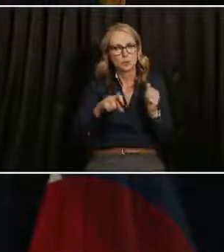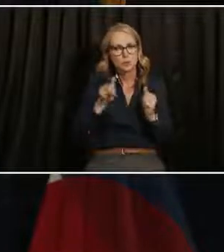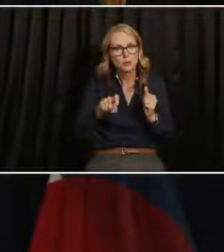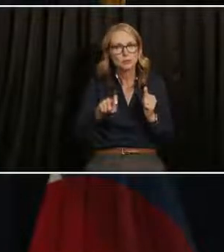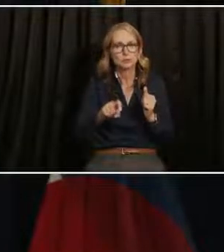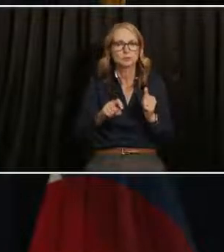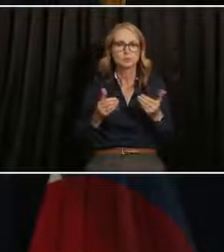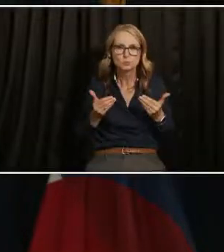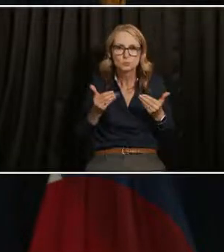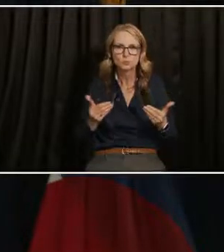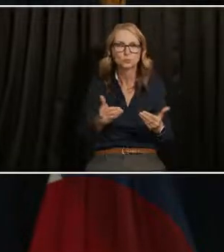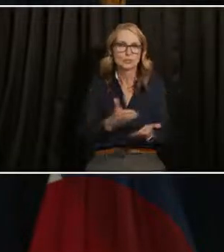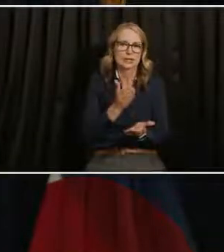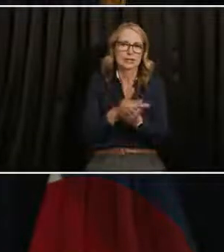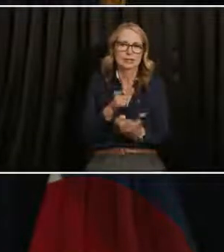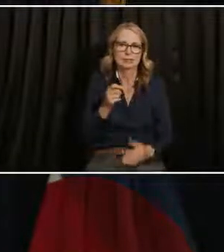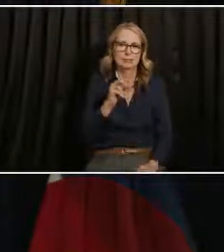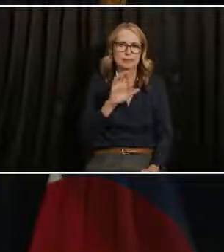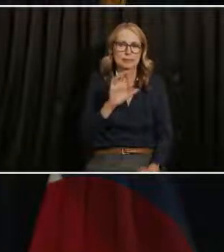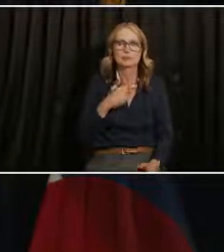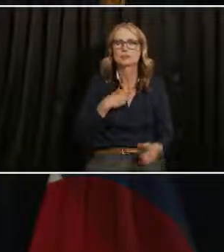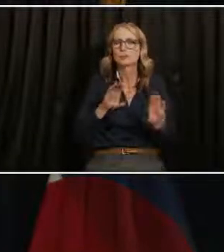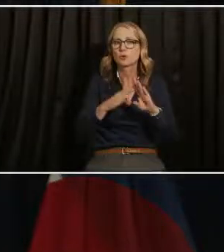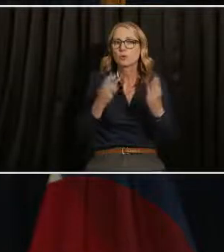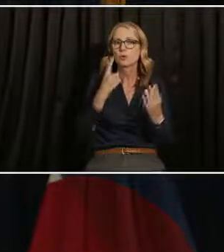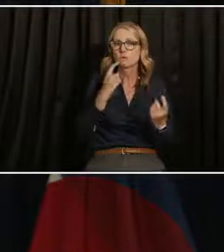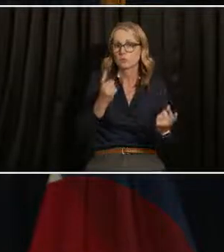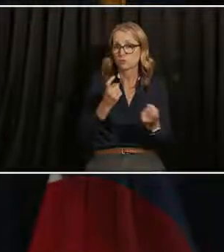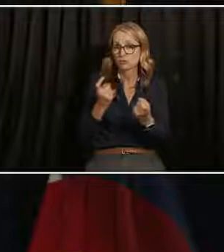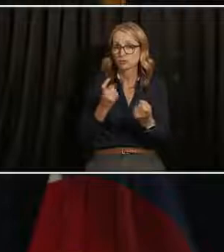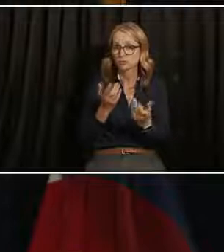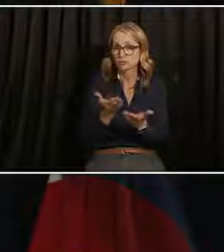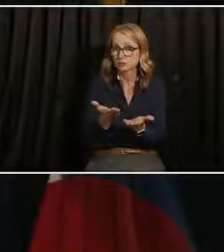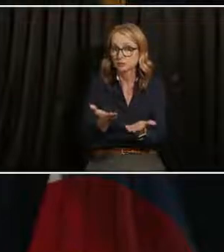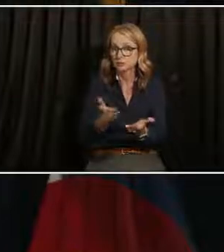the pandemic. With that, we'll take some questions.